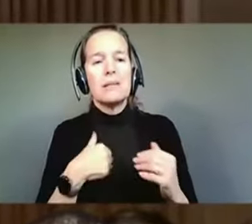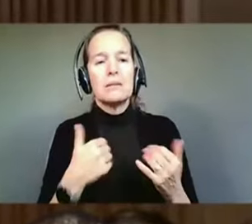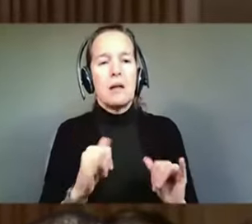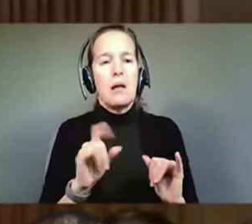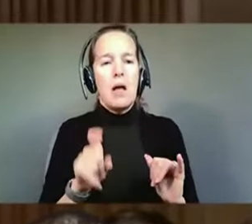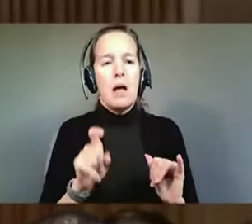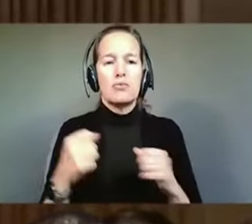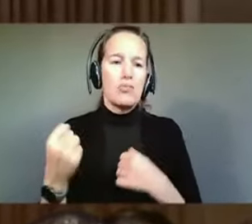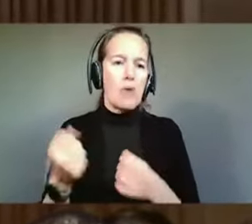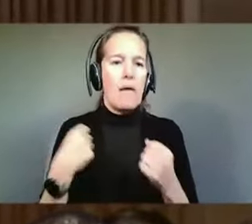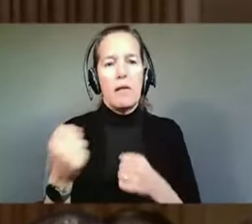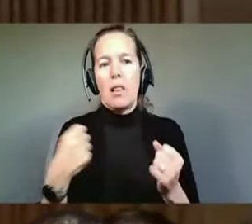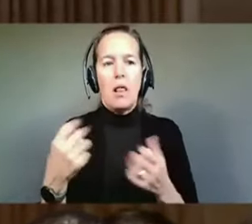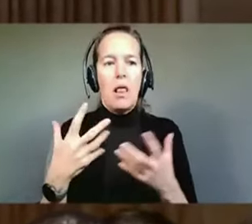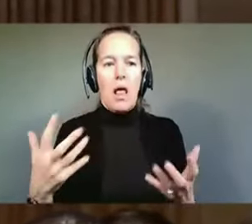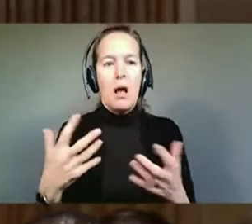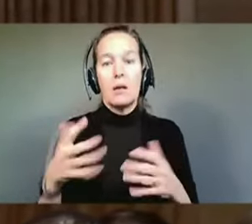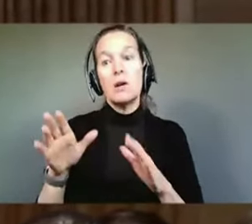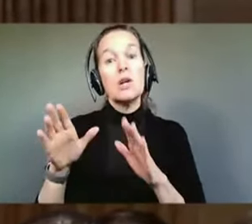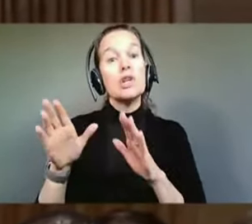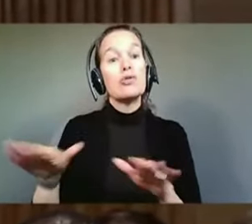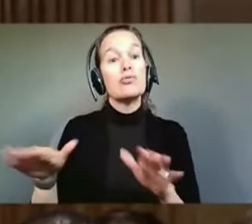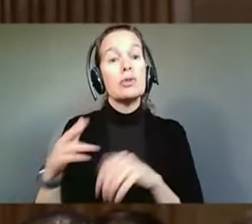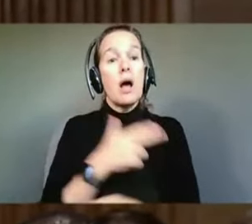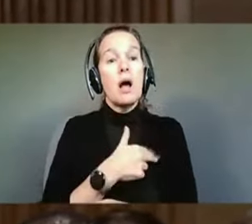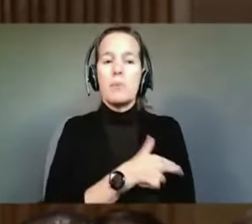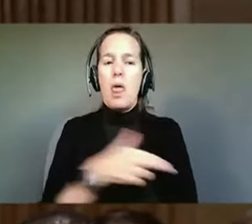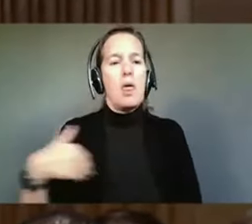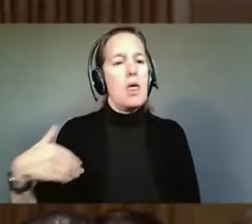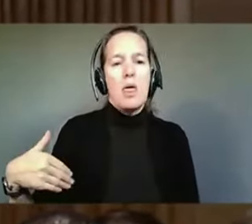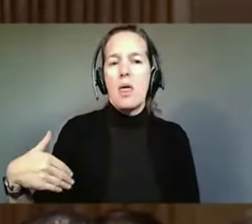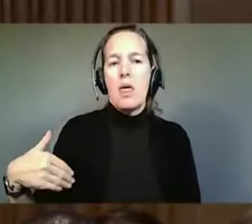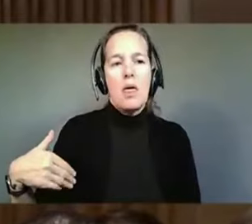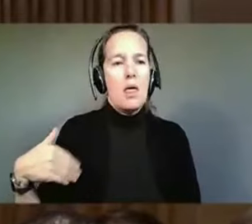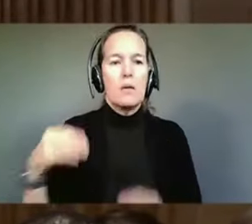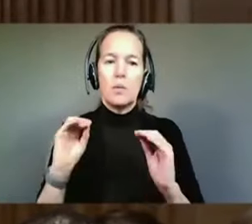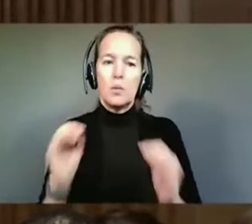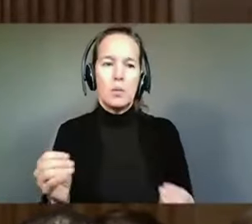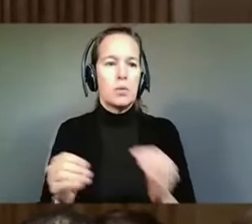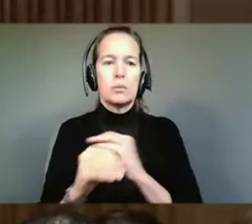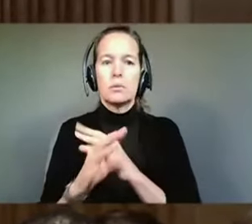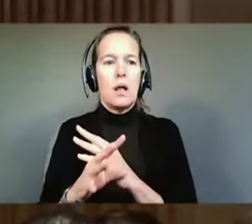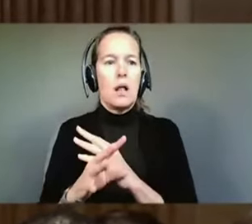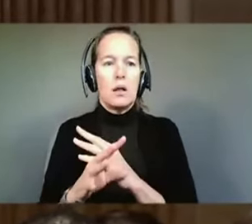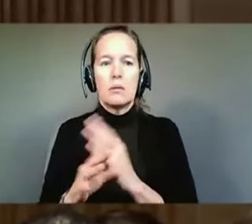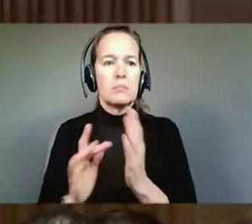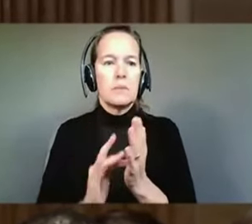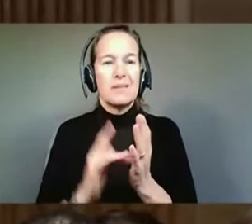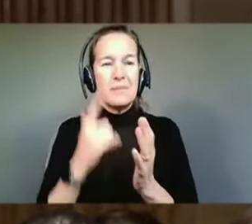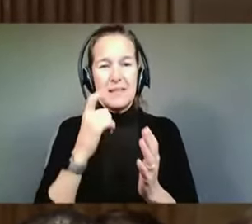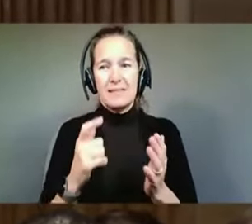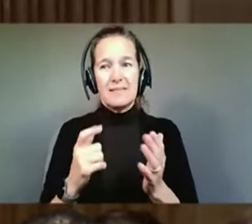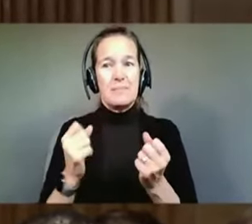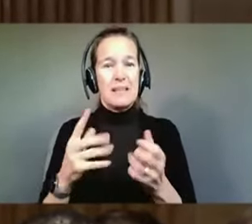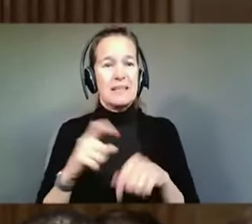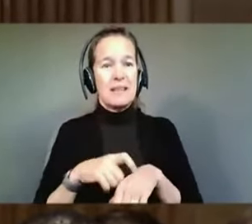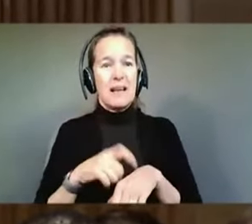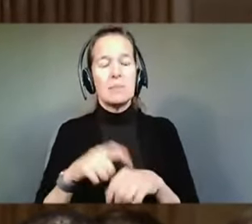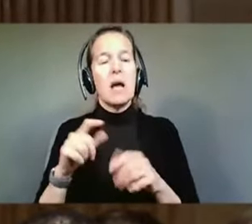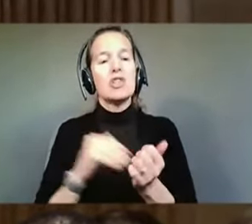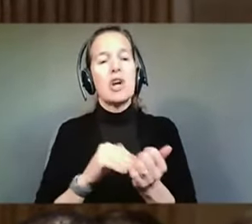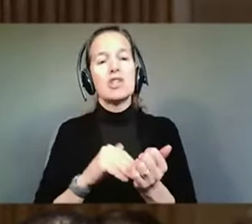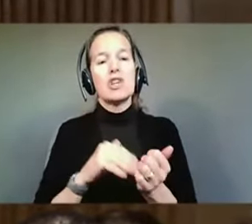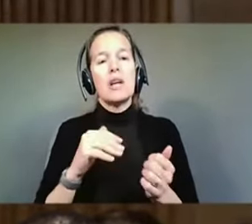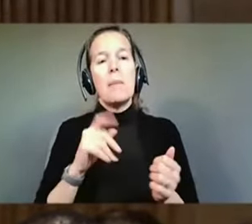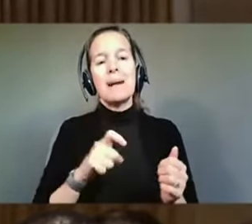ask children's, of course, did not. They have not done the telemedicine because a lot of times the doctors aren't licensed in different states. So you have to